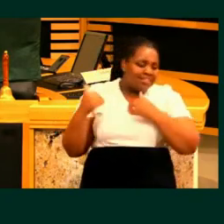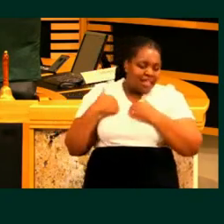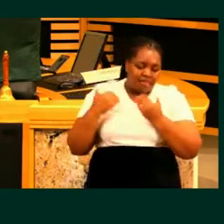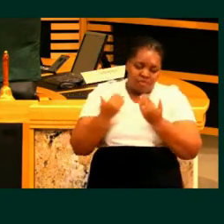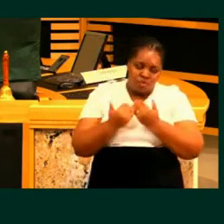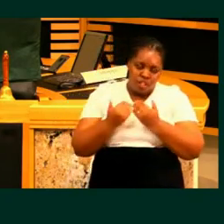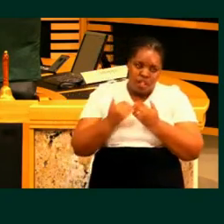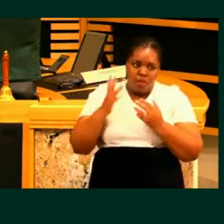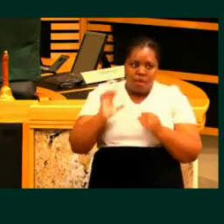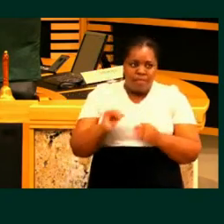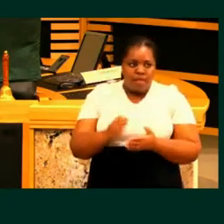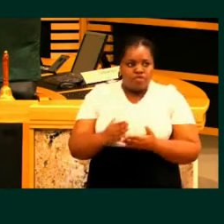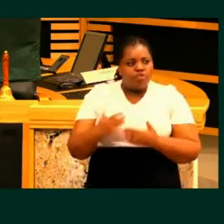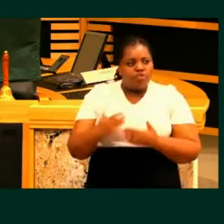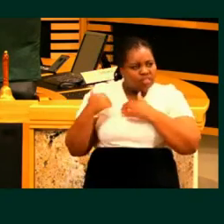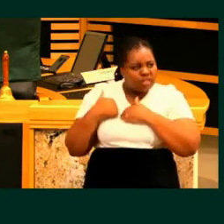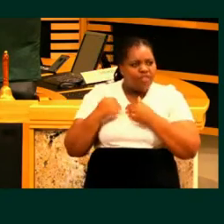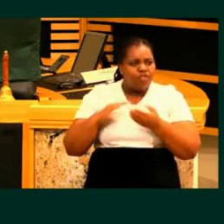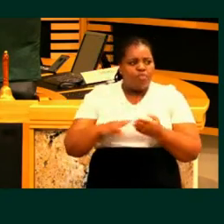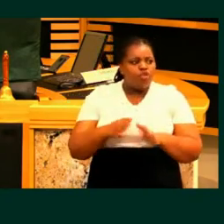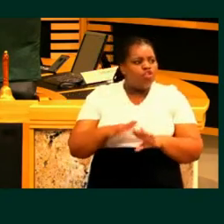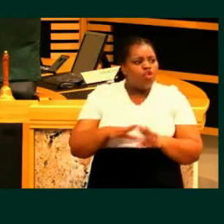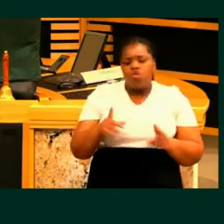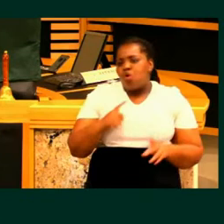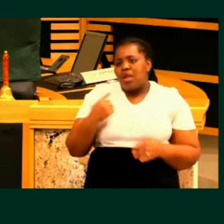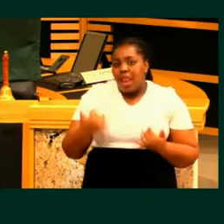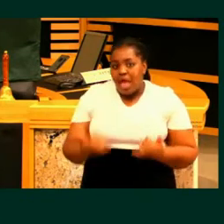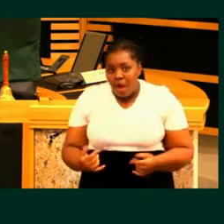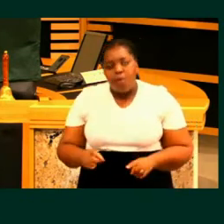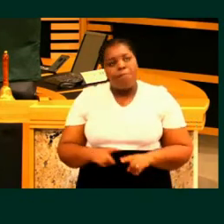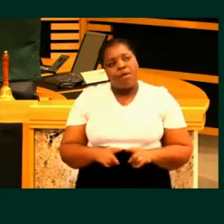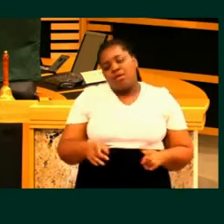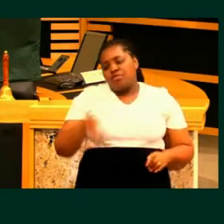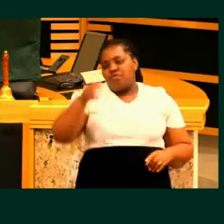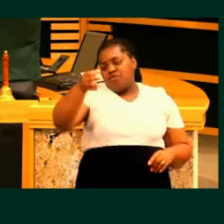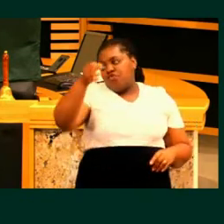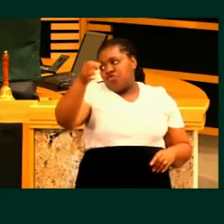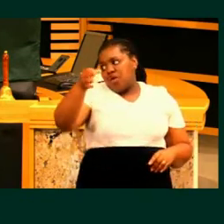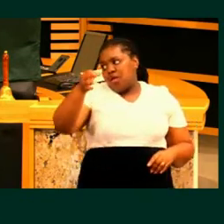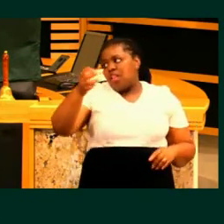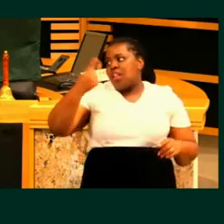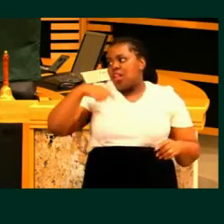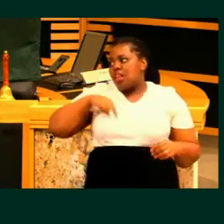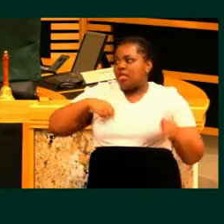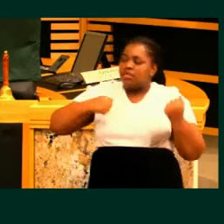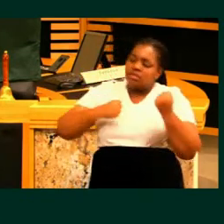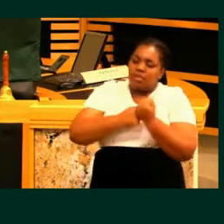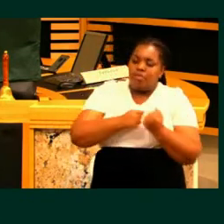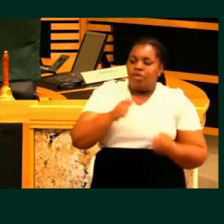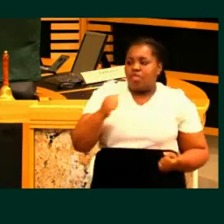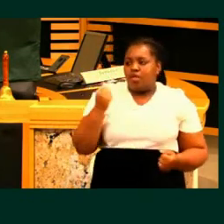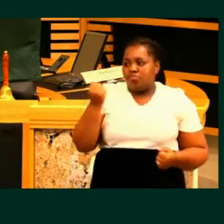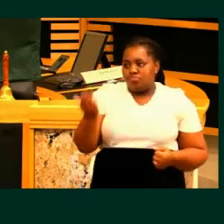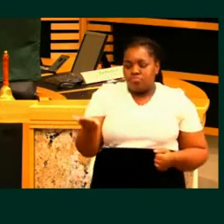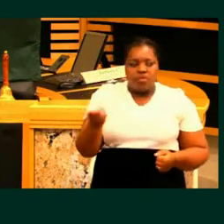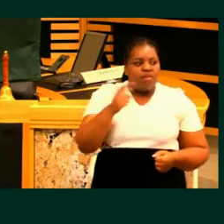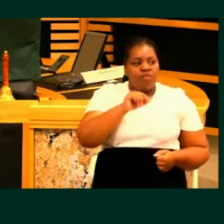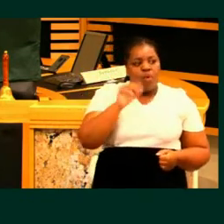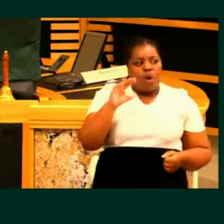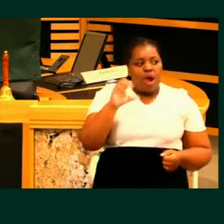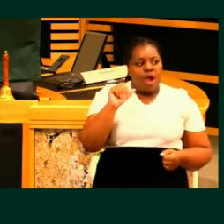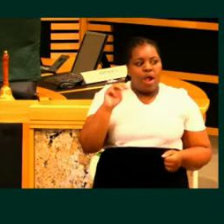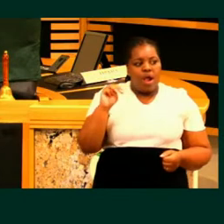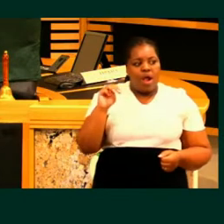will also ensure safe communities not only now but also in the future let's support this motion of honorable cassum as he